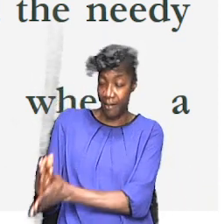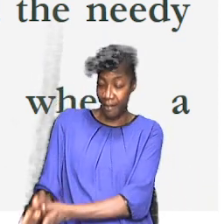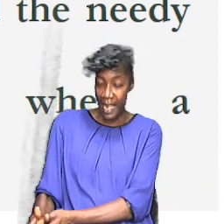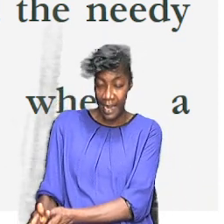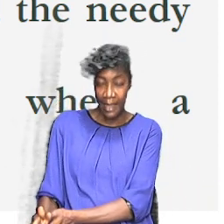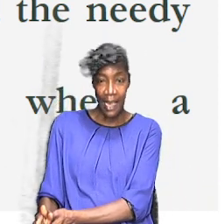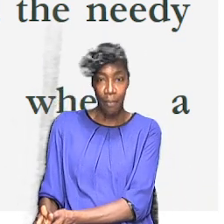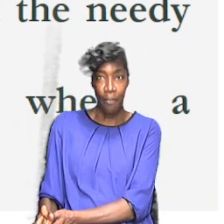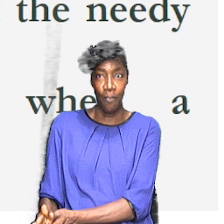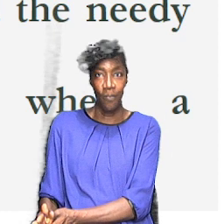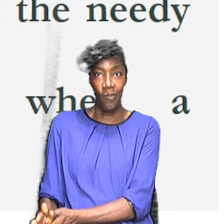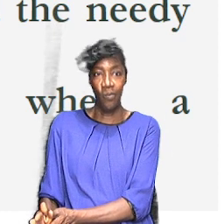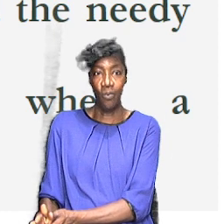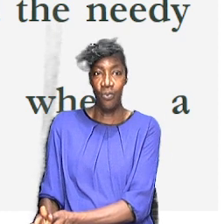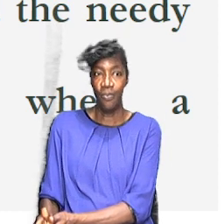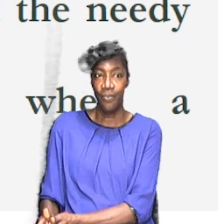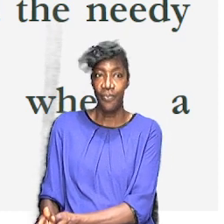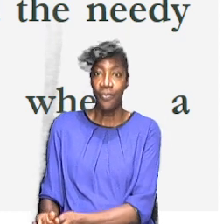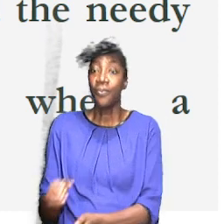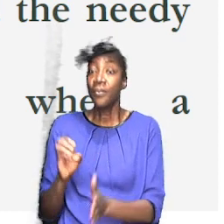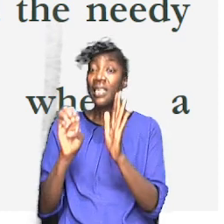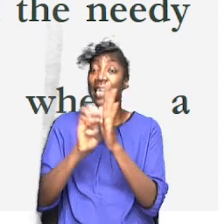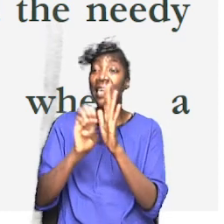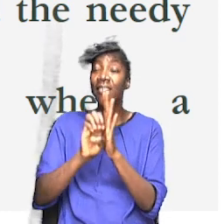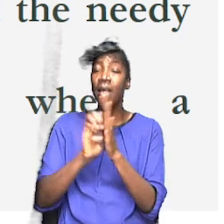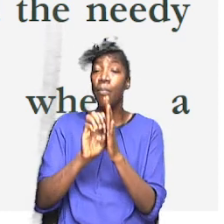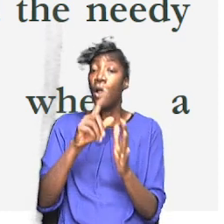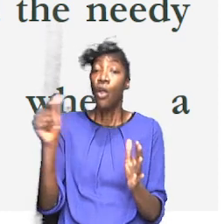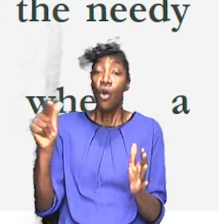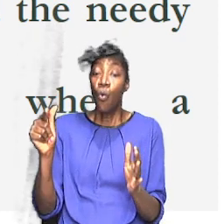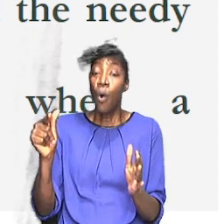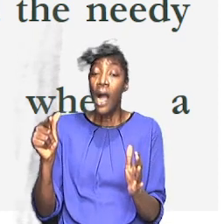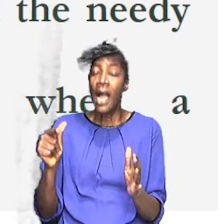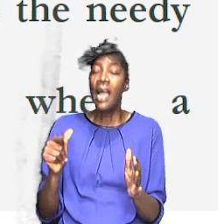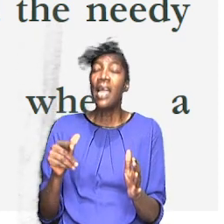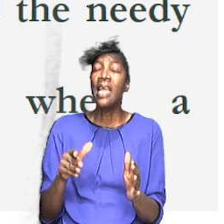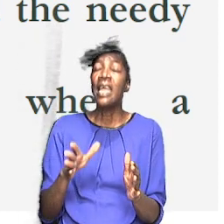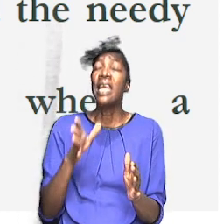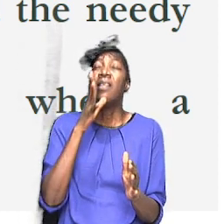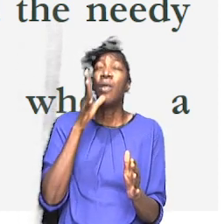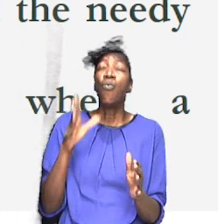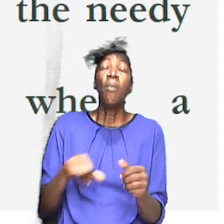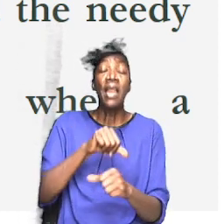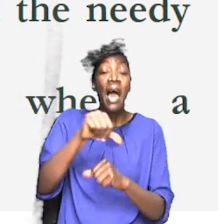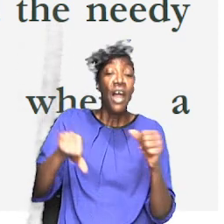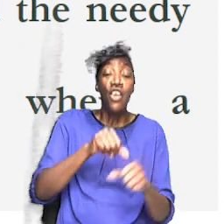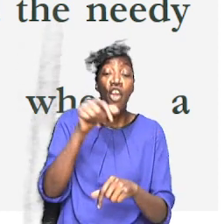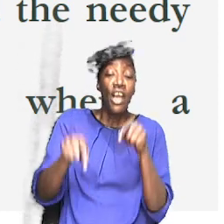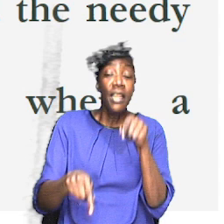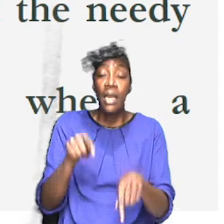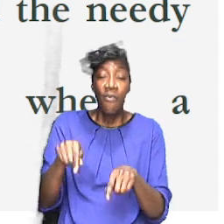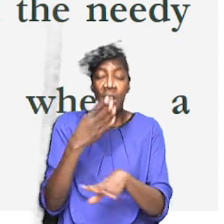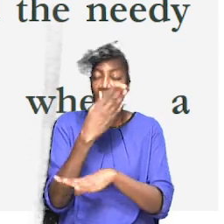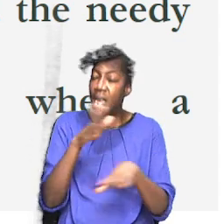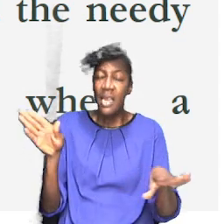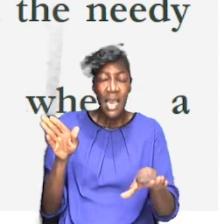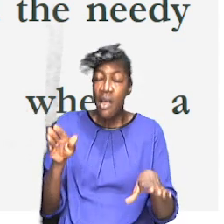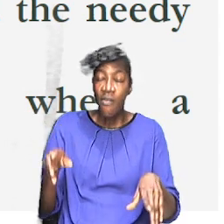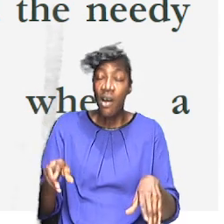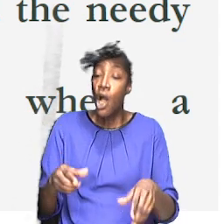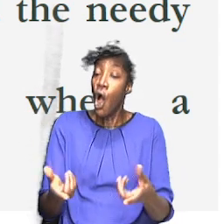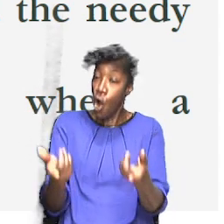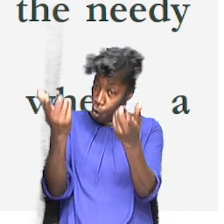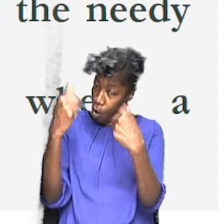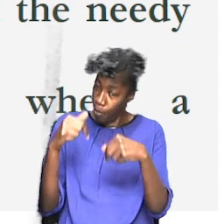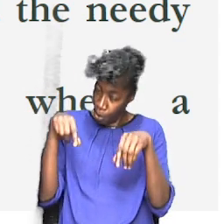So that will give you a good example now why this woman was able to anoint his feet. It's not that she came down and got under the table to